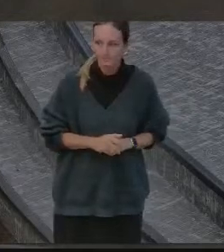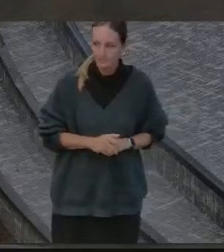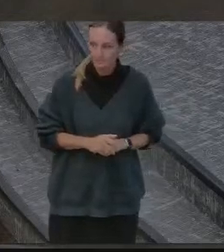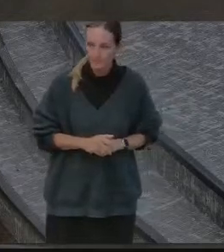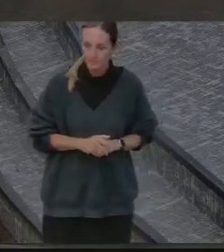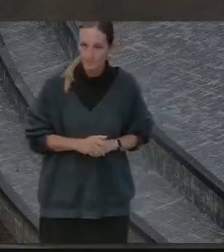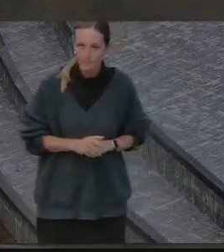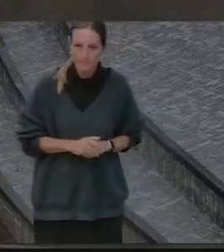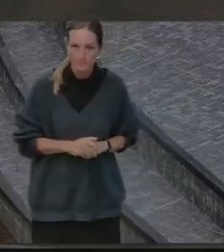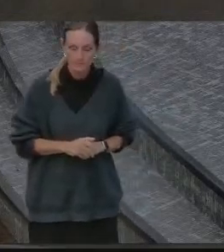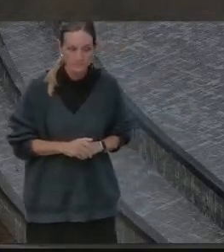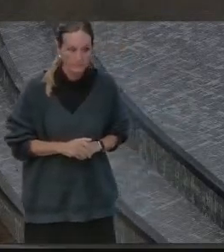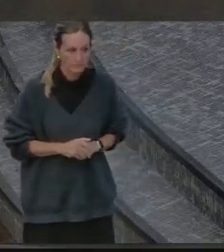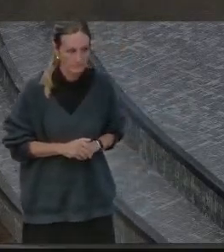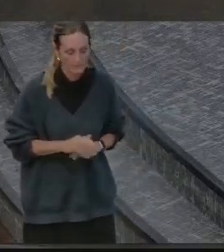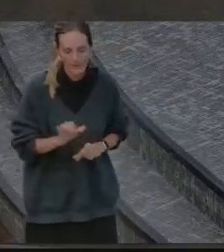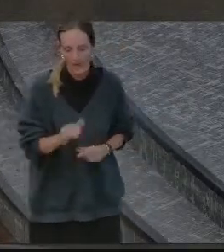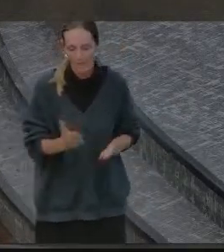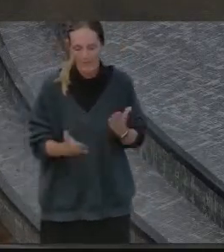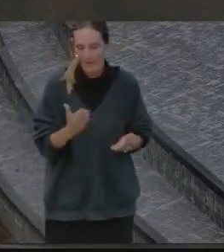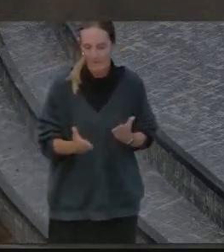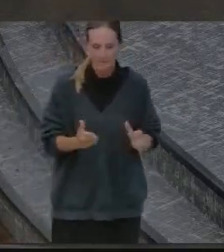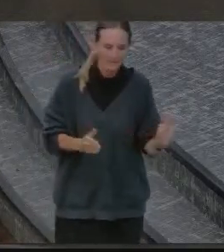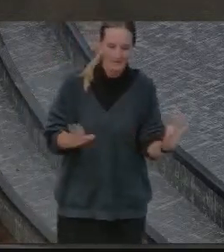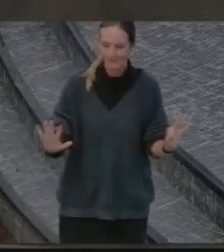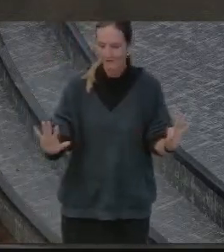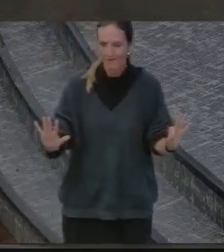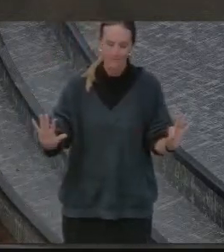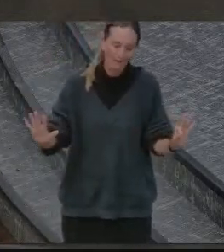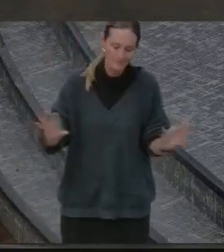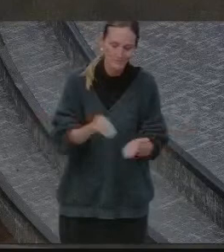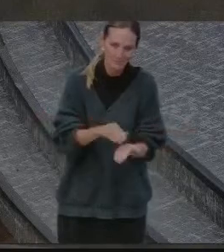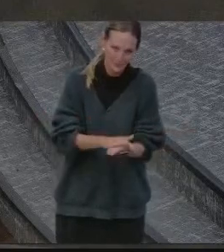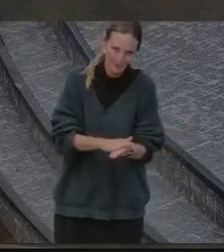Which might mean 9 to 5, but 9 to 4.